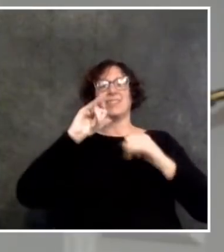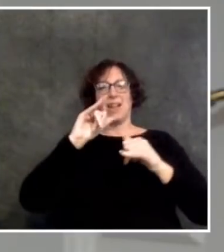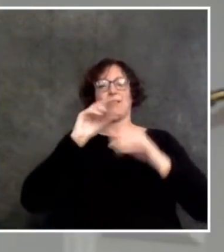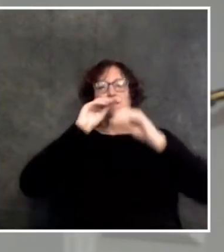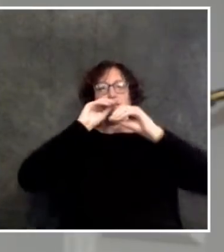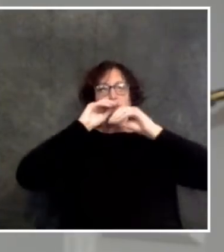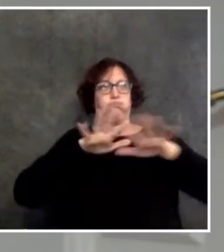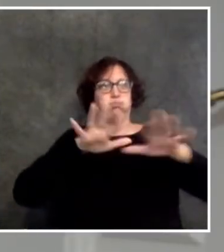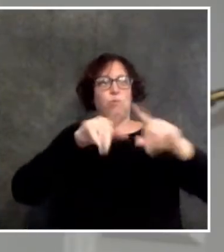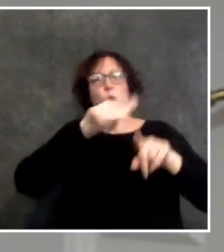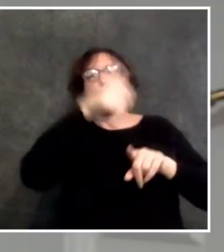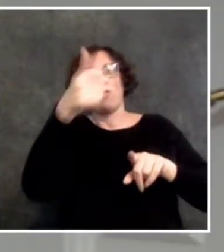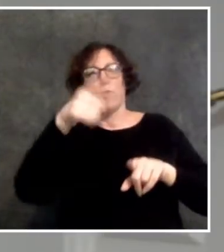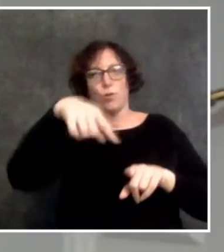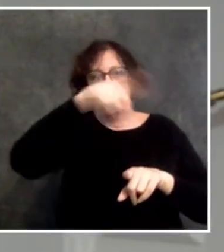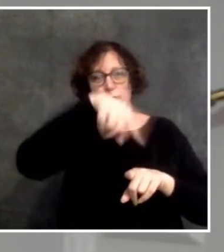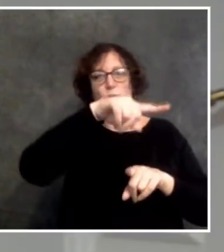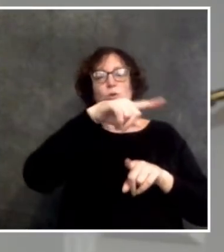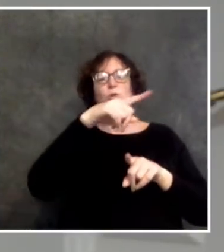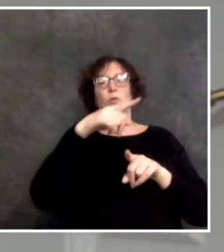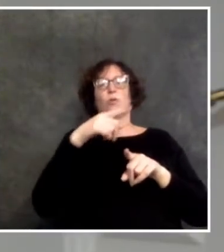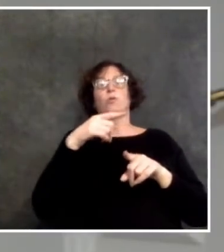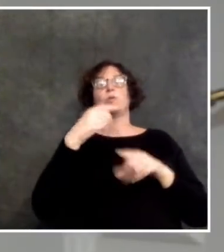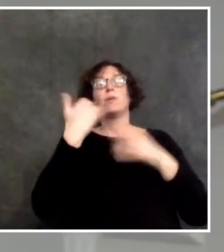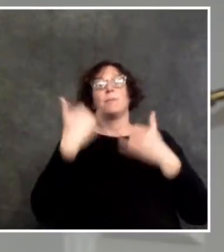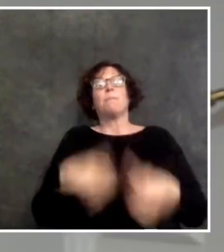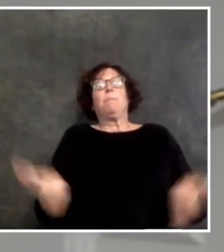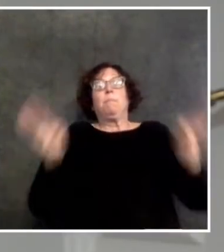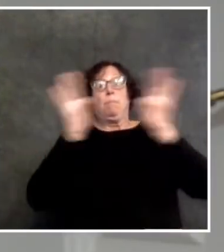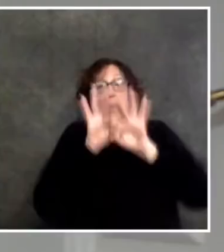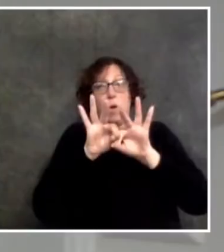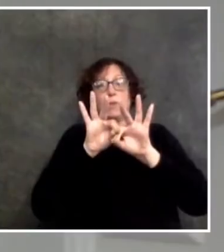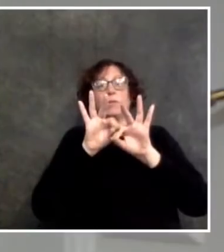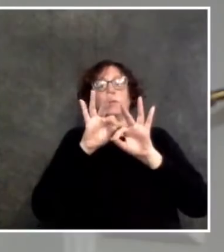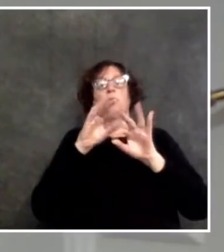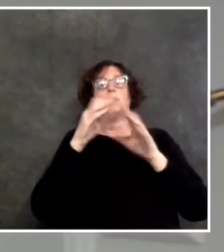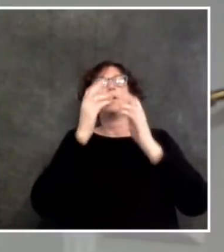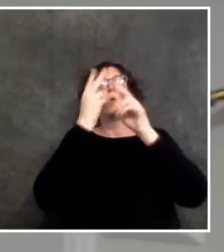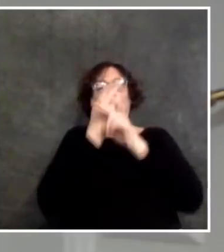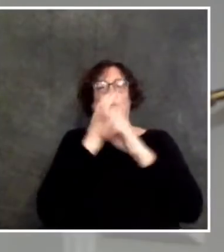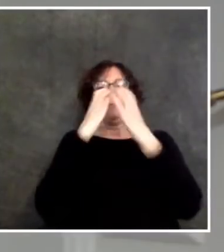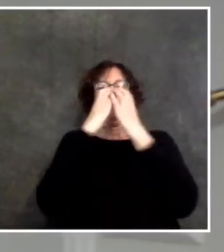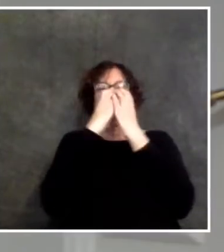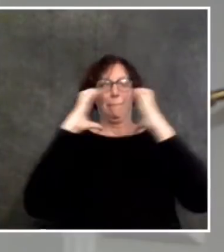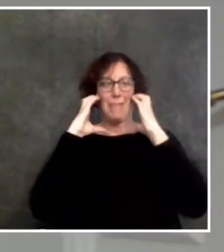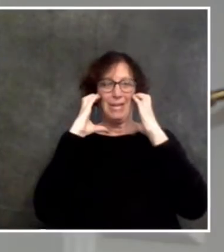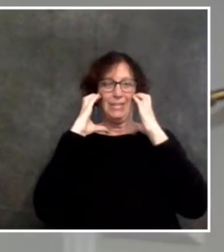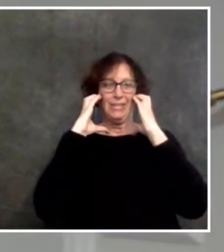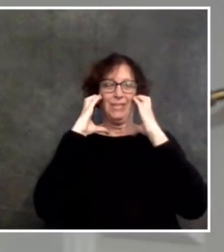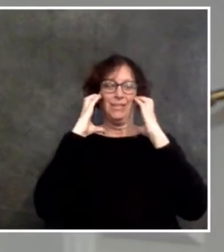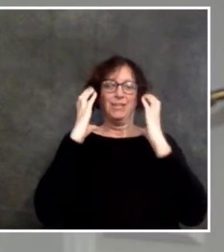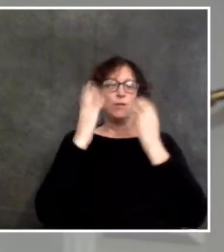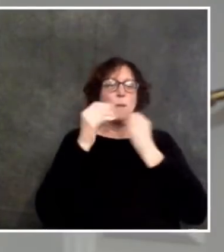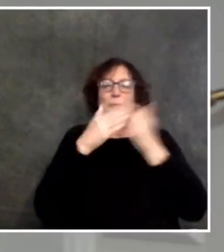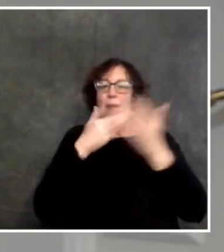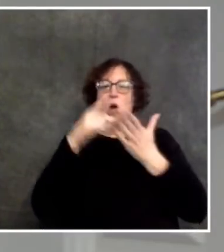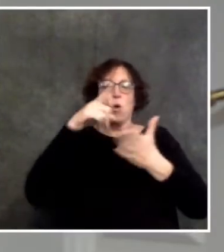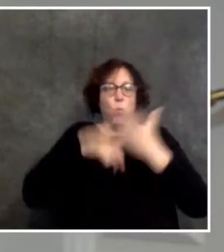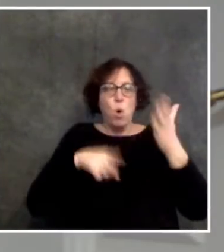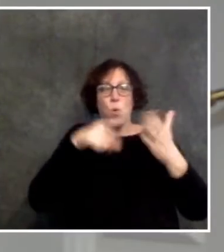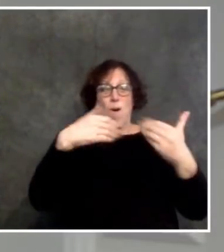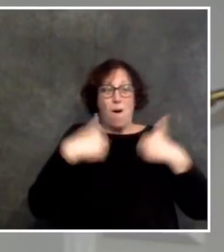use a face covering to ensure that you don't contribute to the ongoing acceleration of